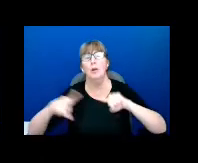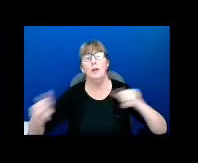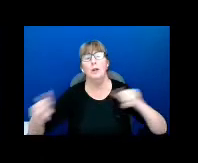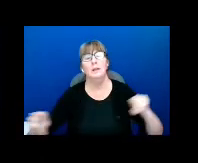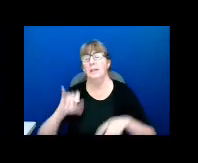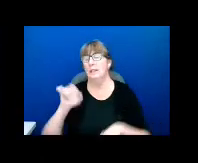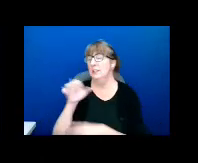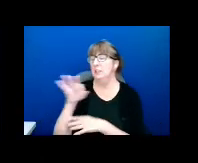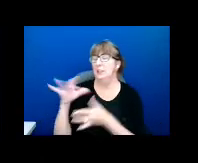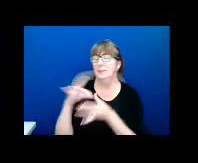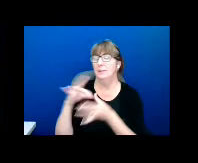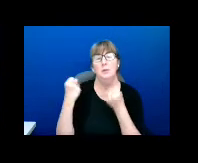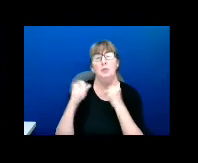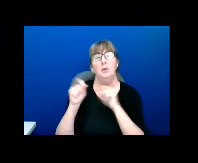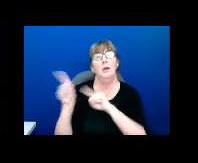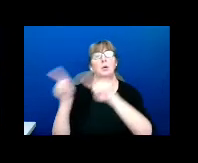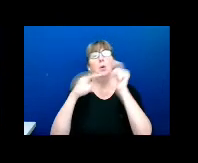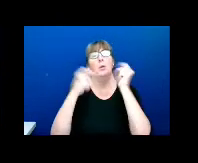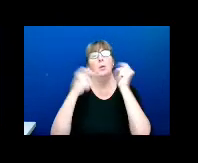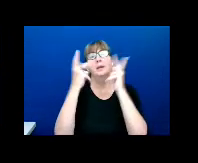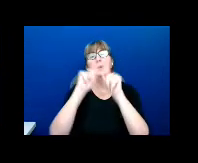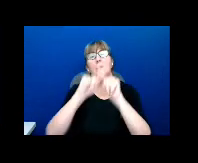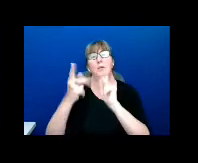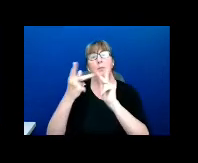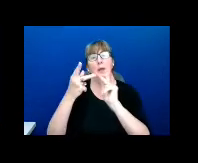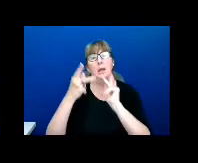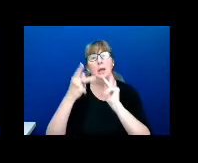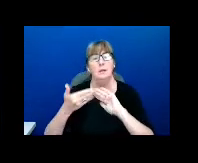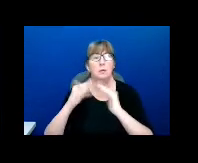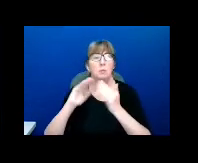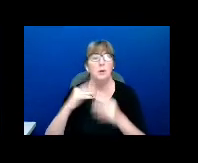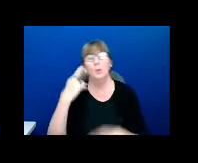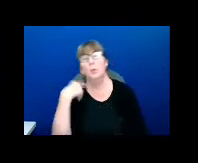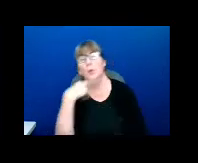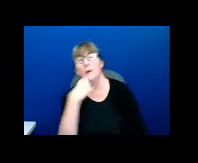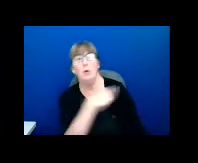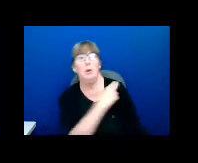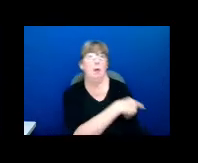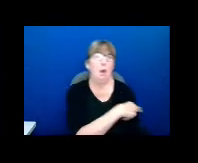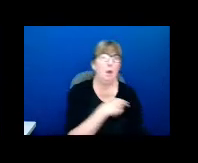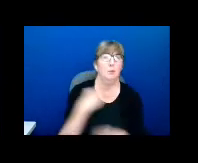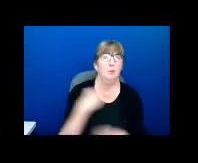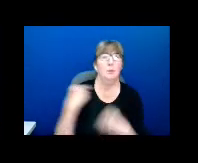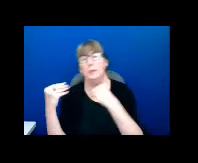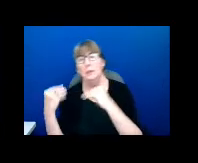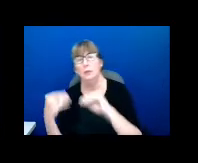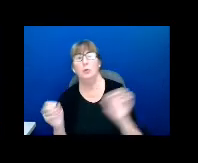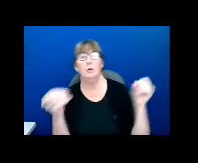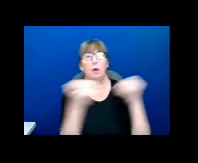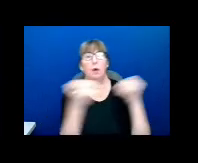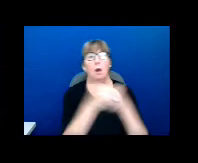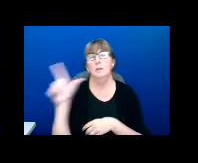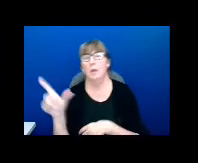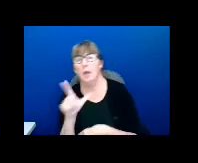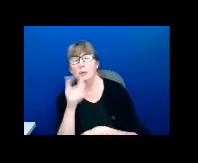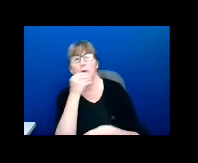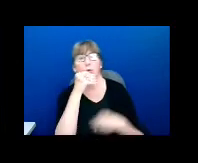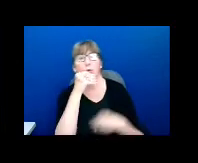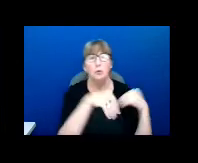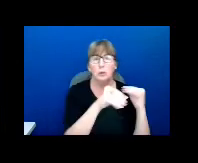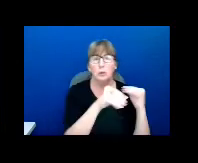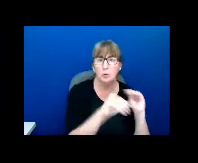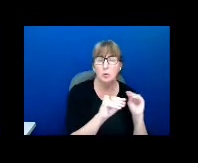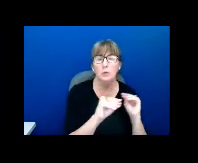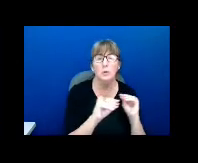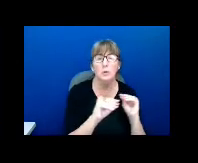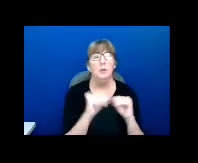of different places in the community, but places like restaurants, hospitals, retail stores, offices, libraries, grocery stores. We also